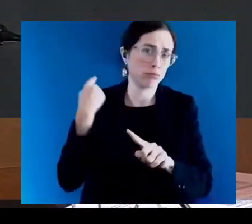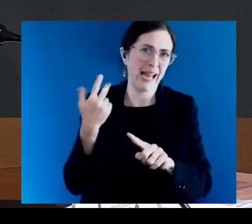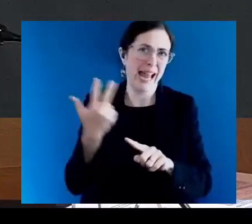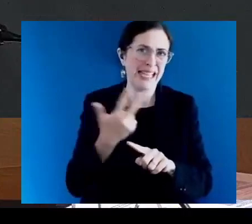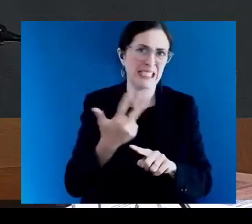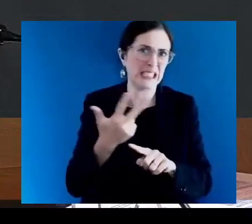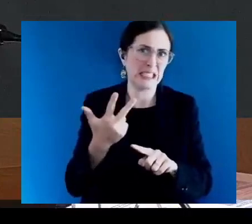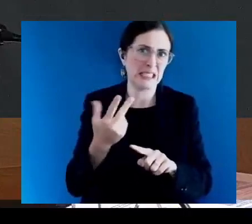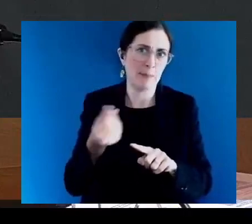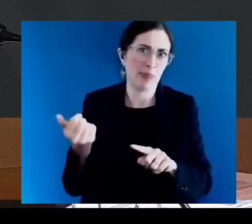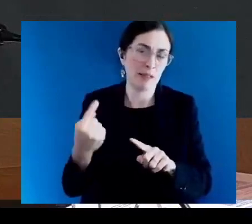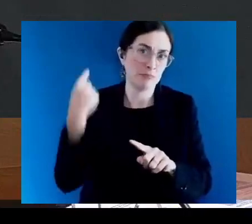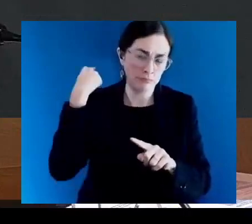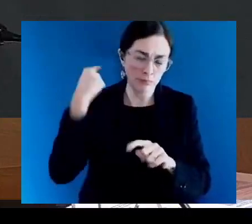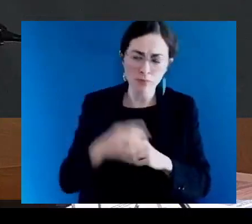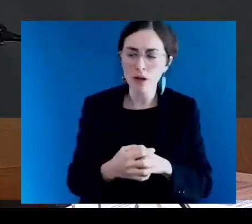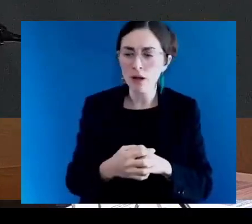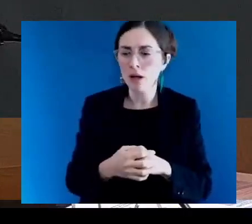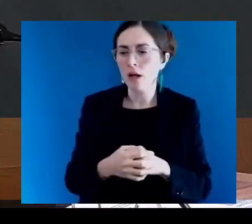the position that